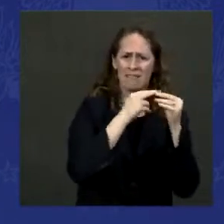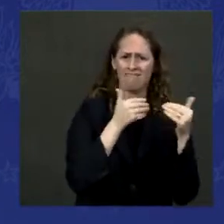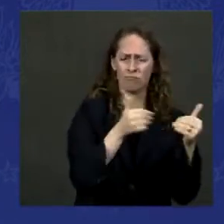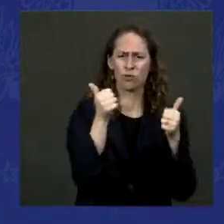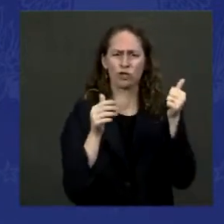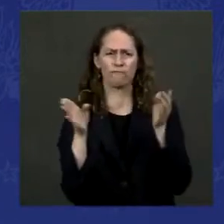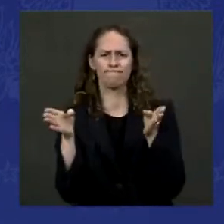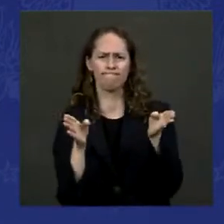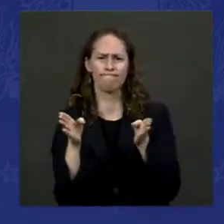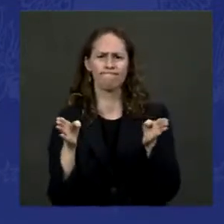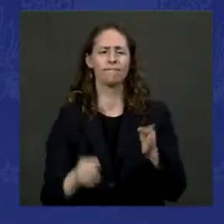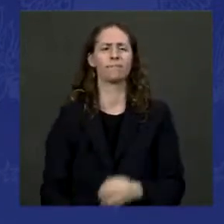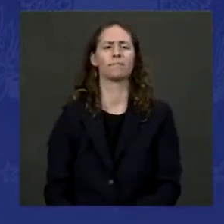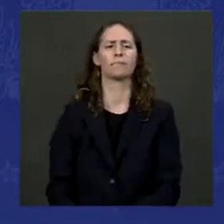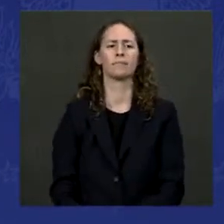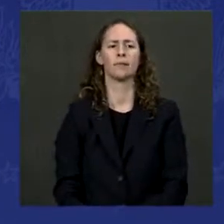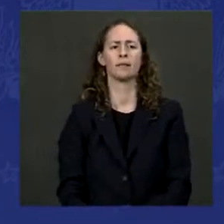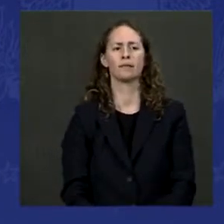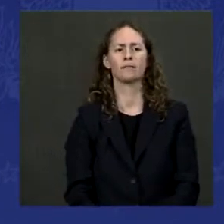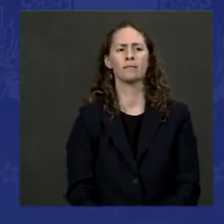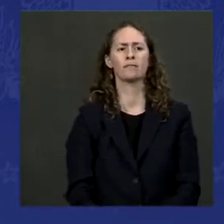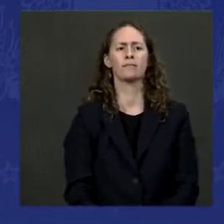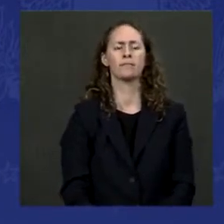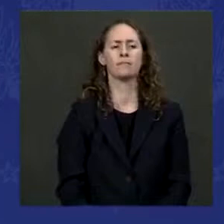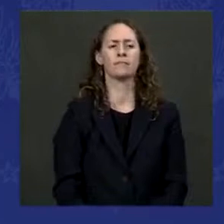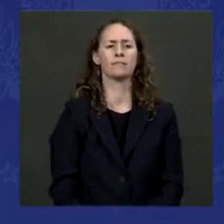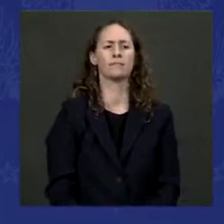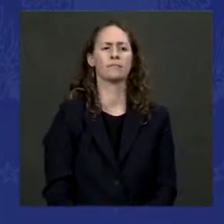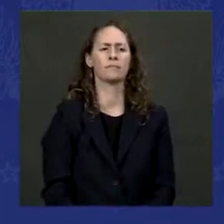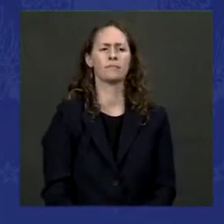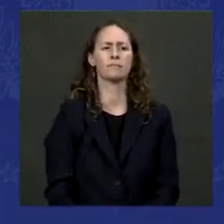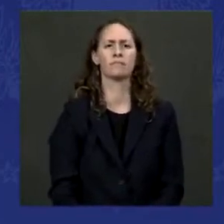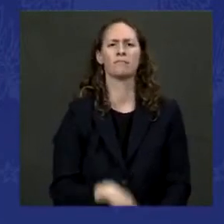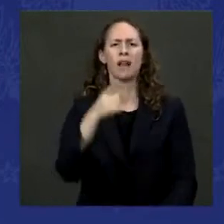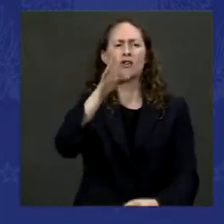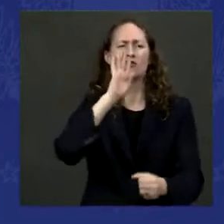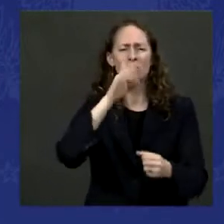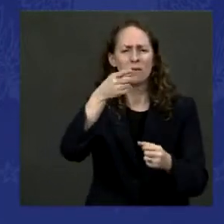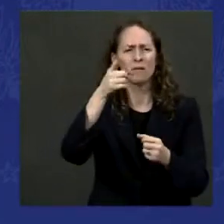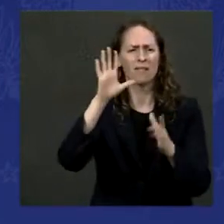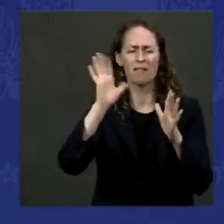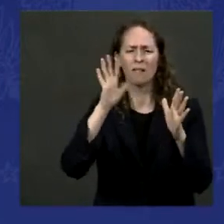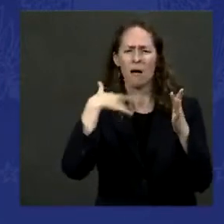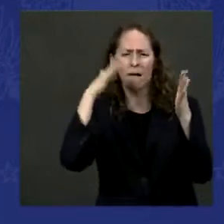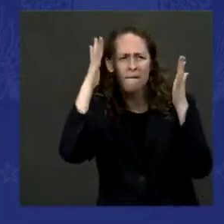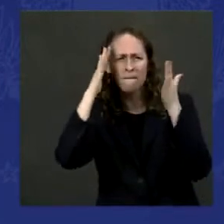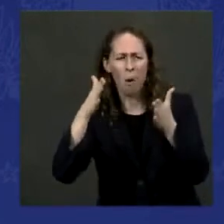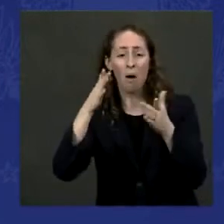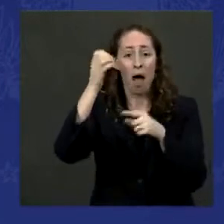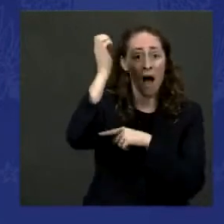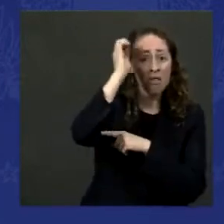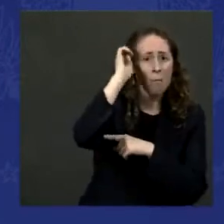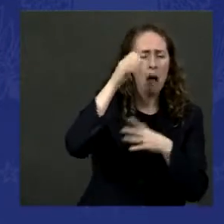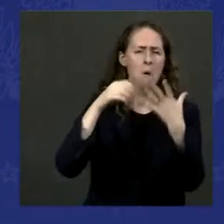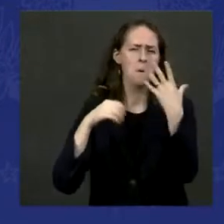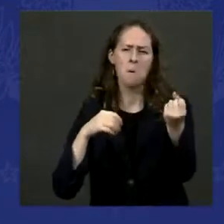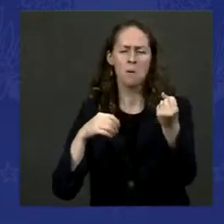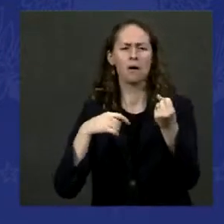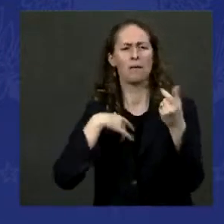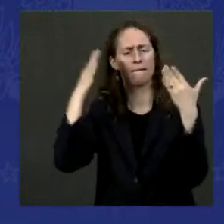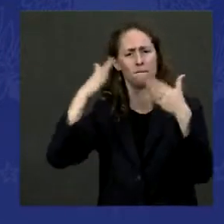answer one. I'm not going to answer Ethiopia. Let's stick on the debt so we don't confuse the American people. Number one, the issue